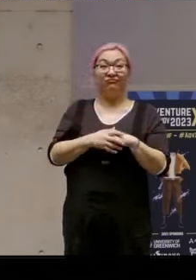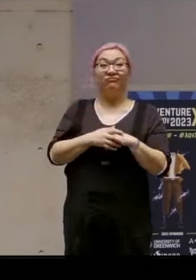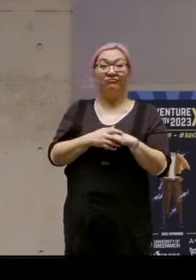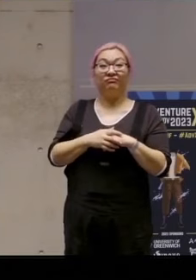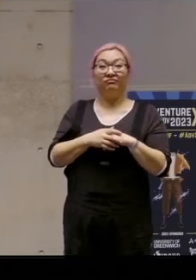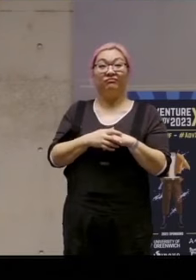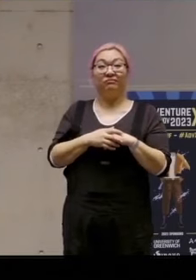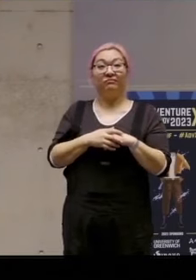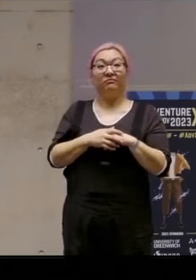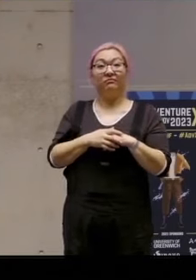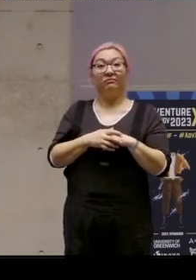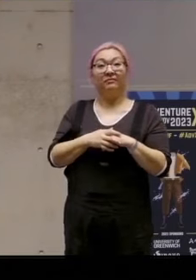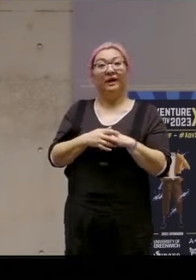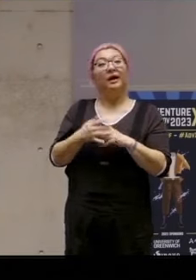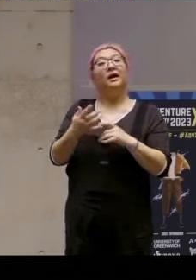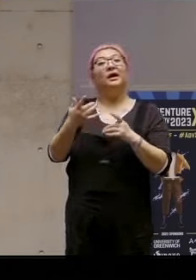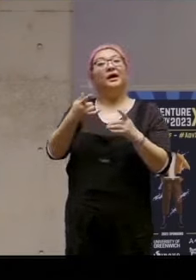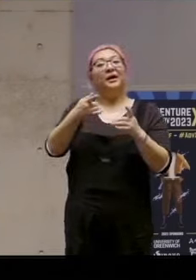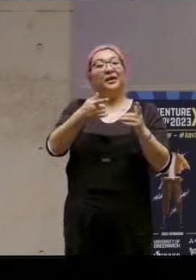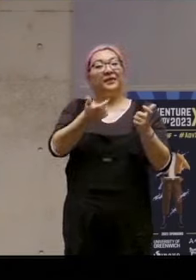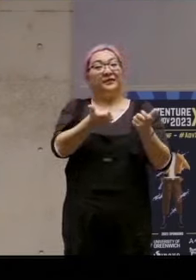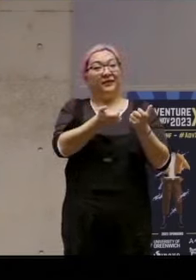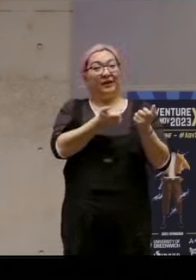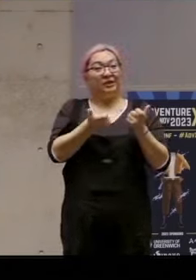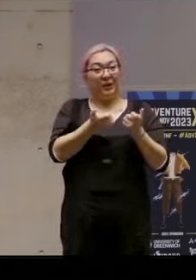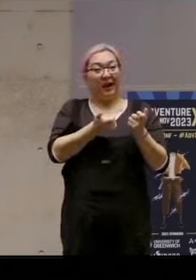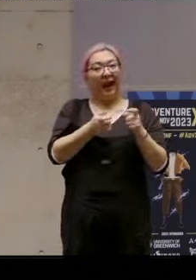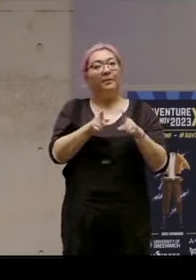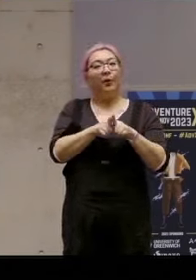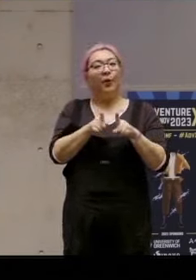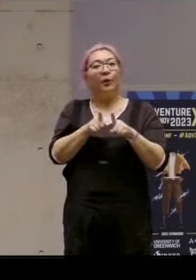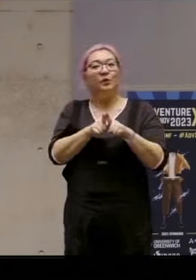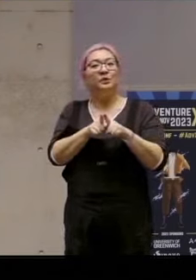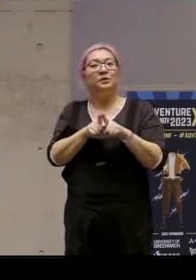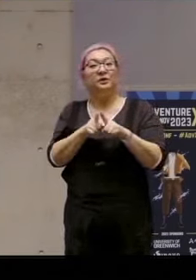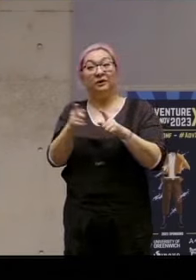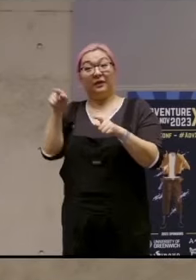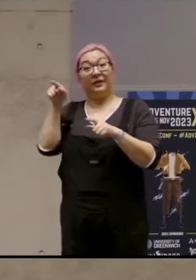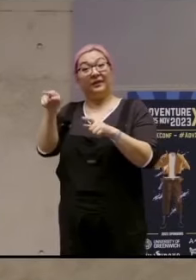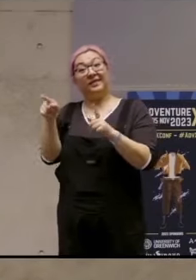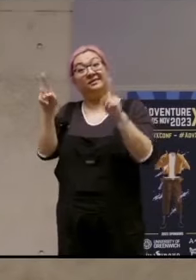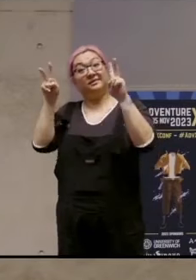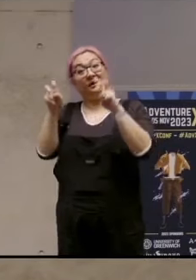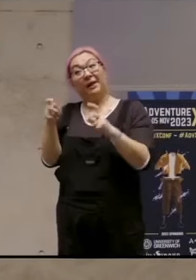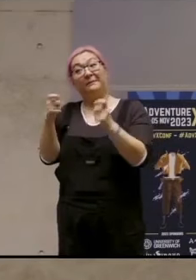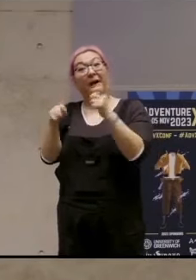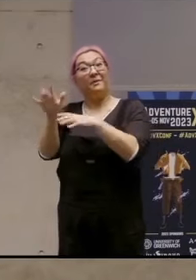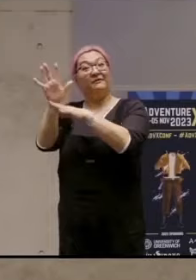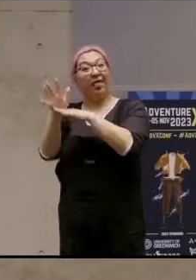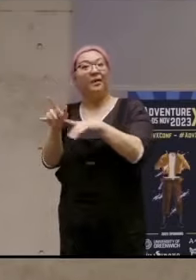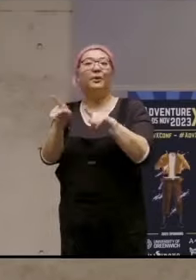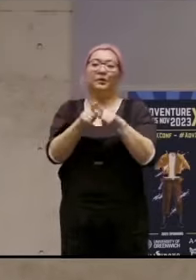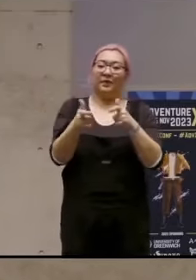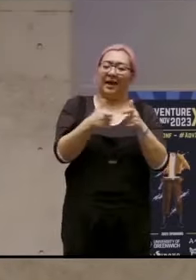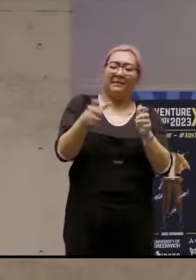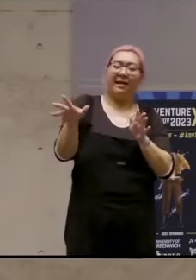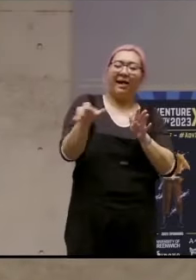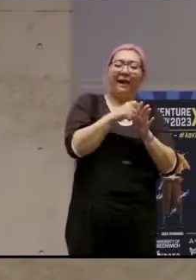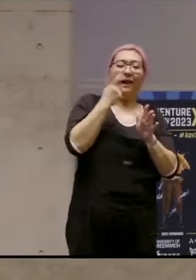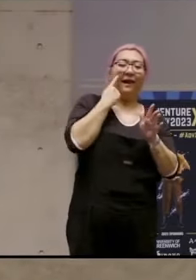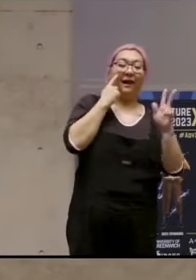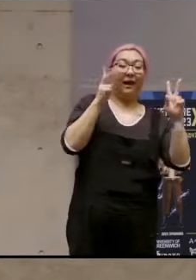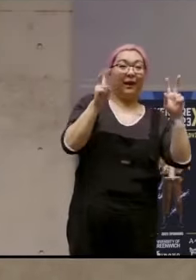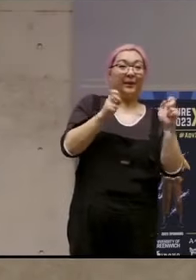movie, the video game medium also tried the subject matter with Polda. Add the voiceover talent of famous